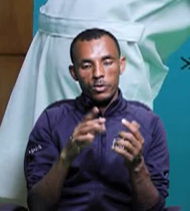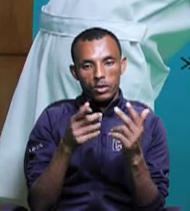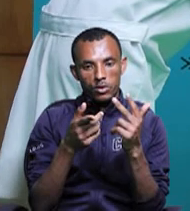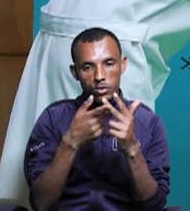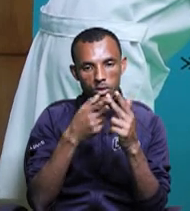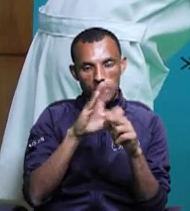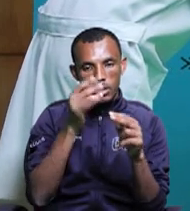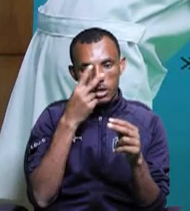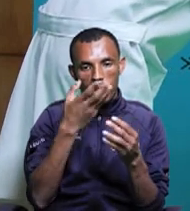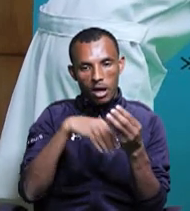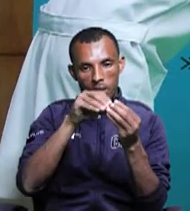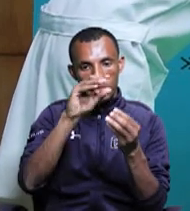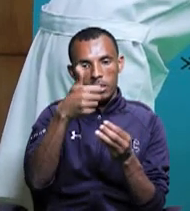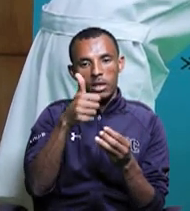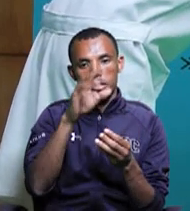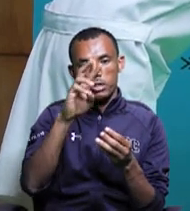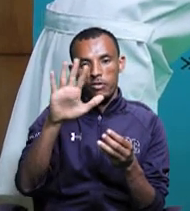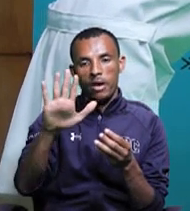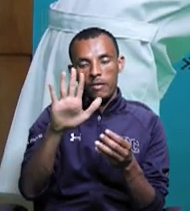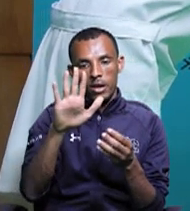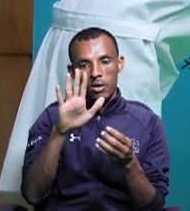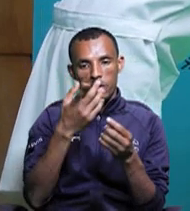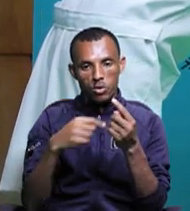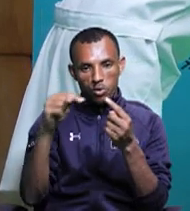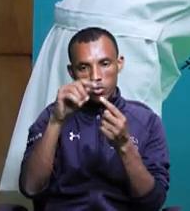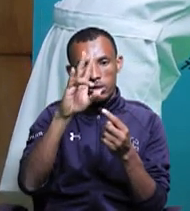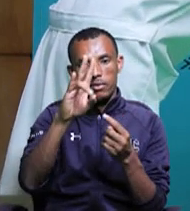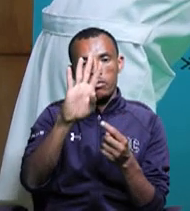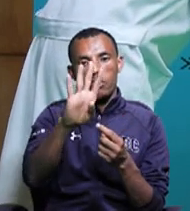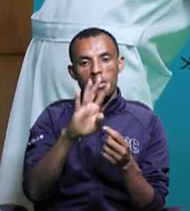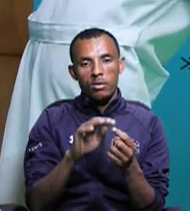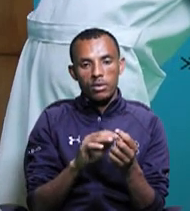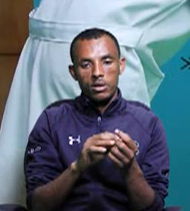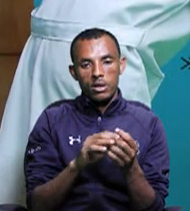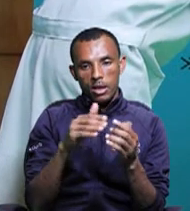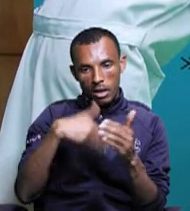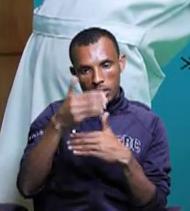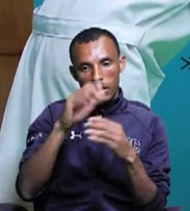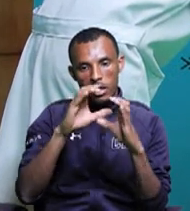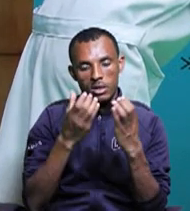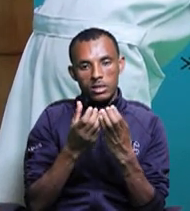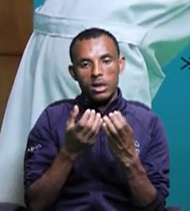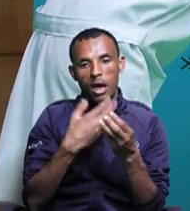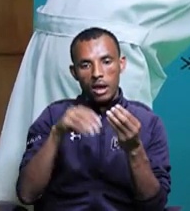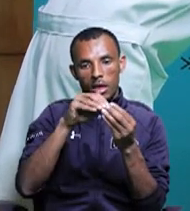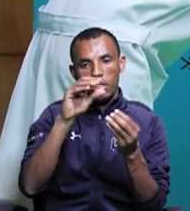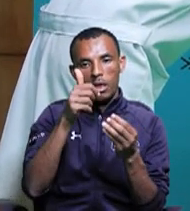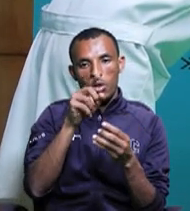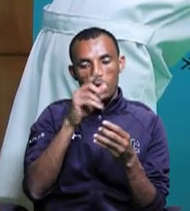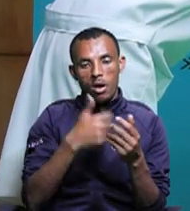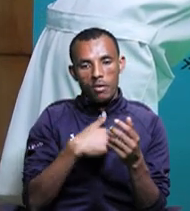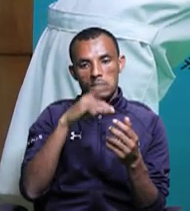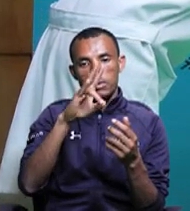Third class, add 10, 65 to 74. Next class, by adding 10, you have